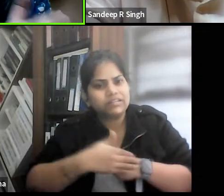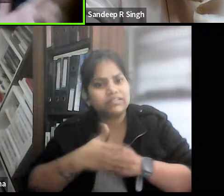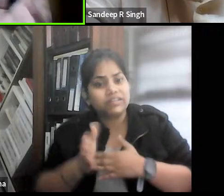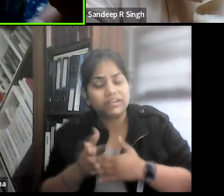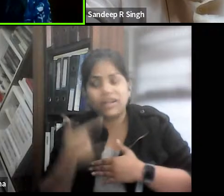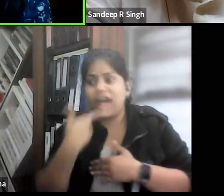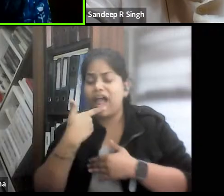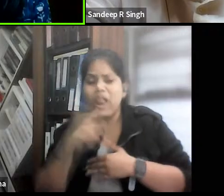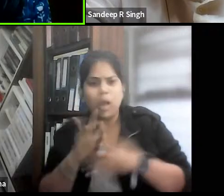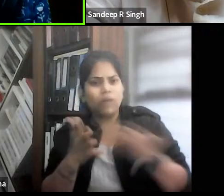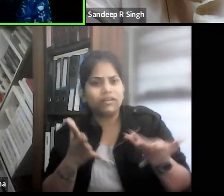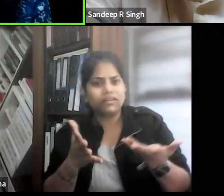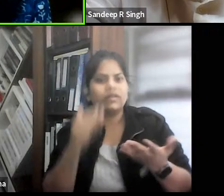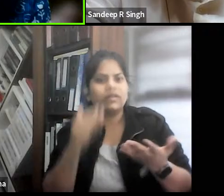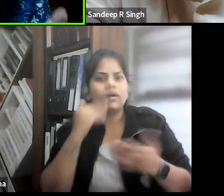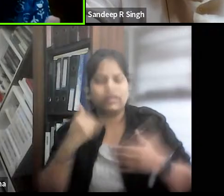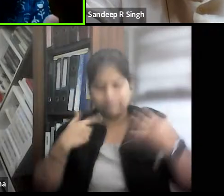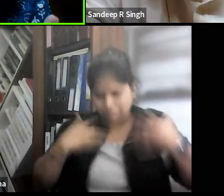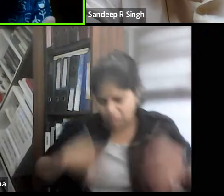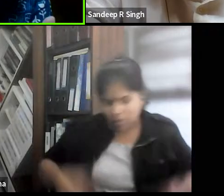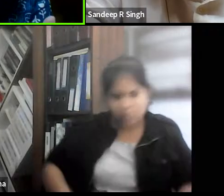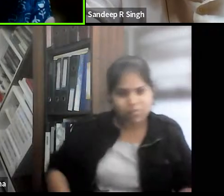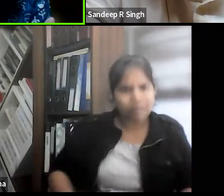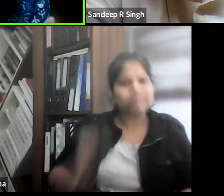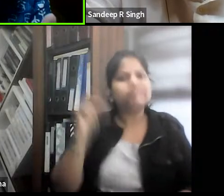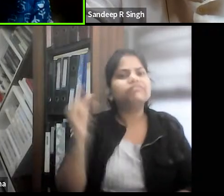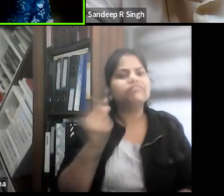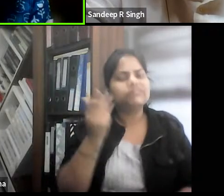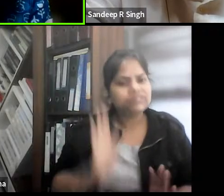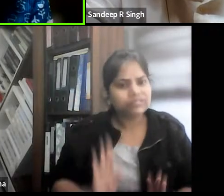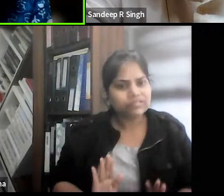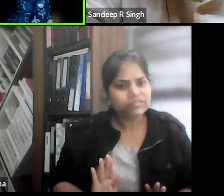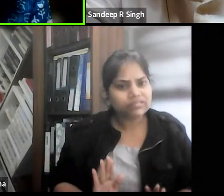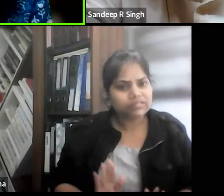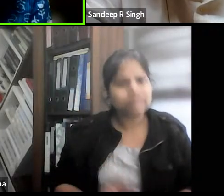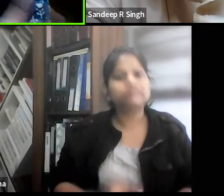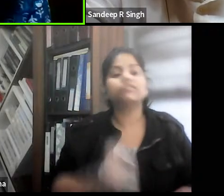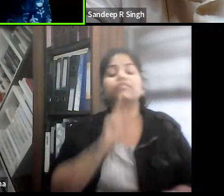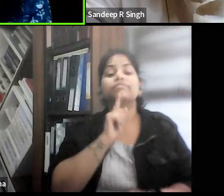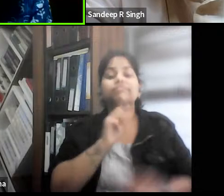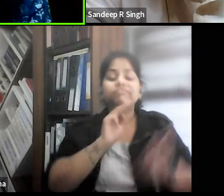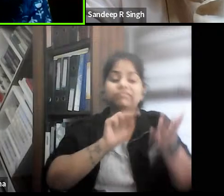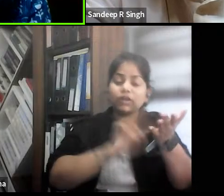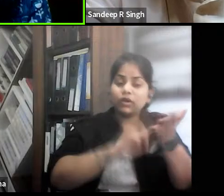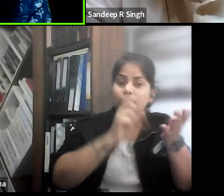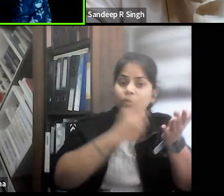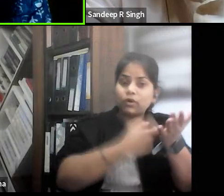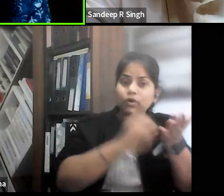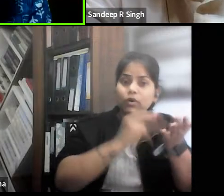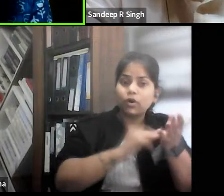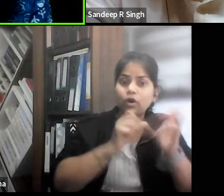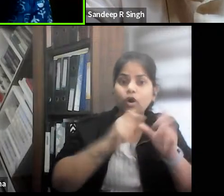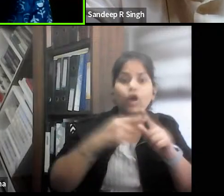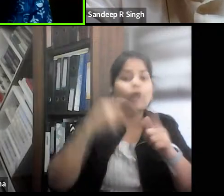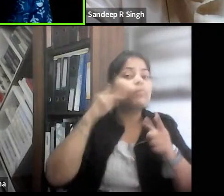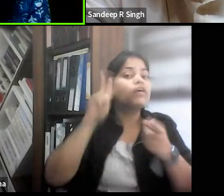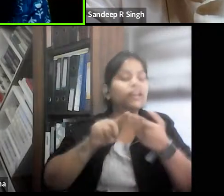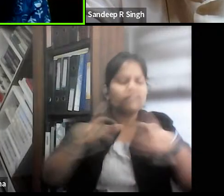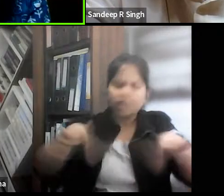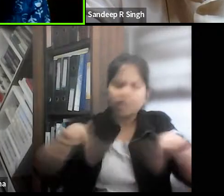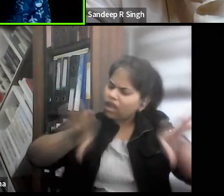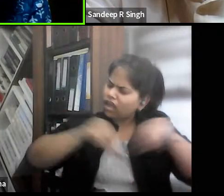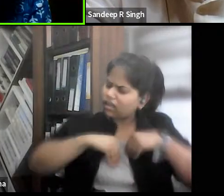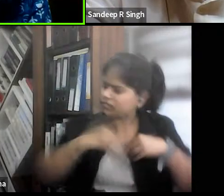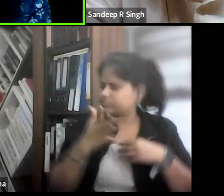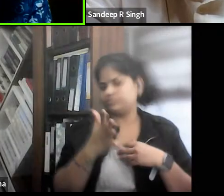it uses the body, right? And normative does not accept it. The normative